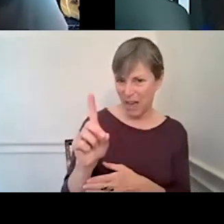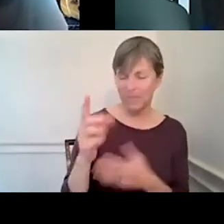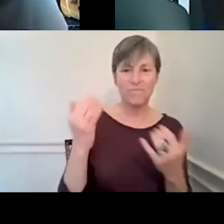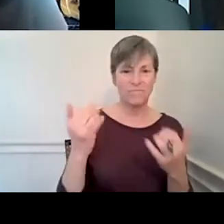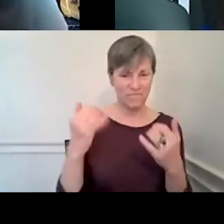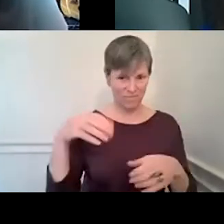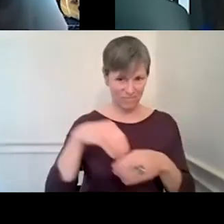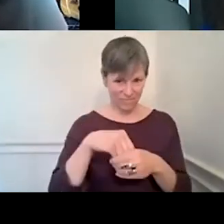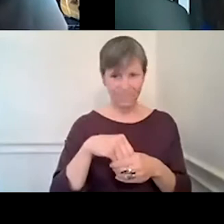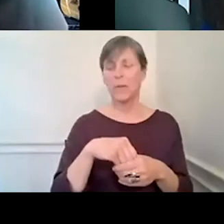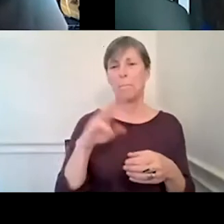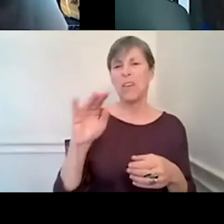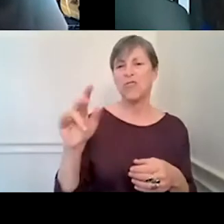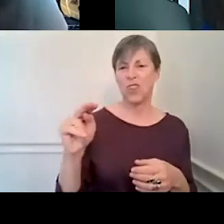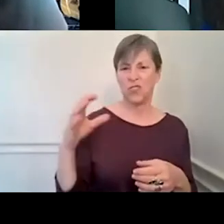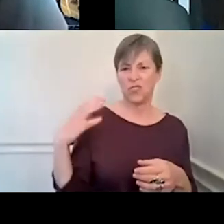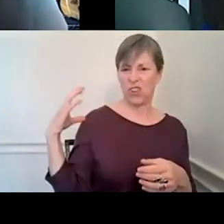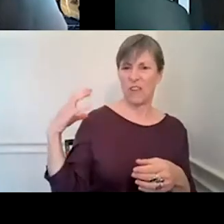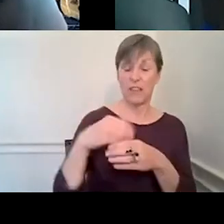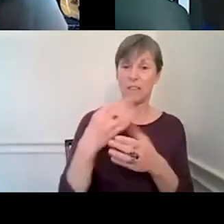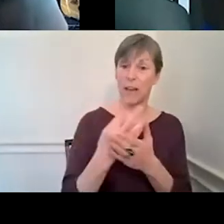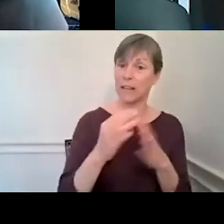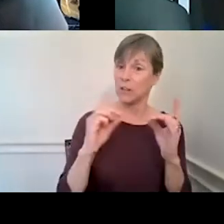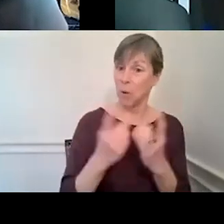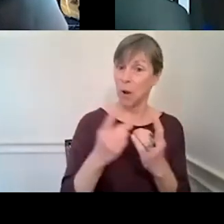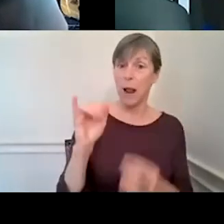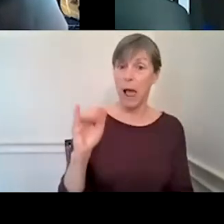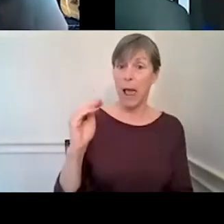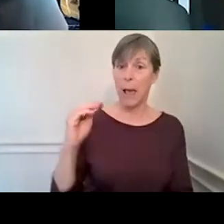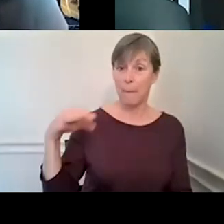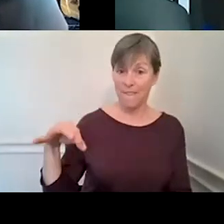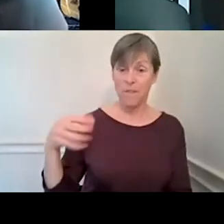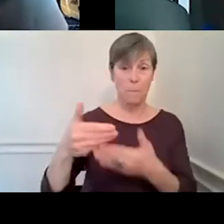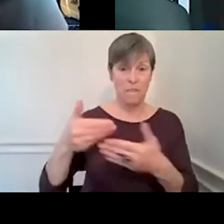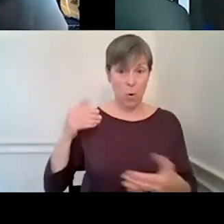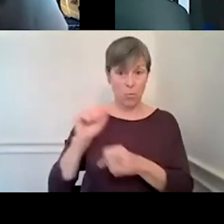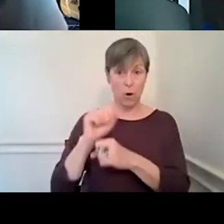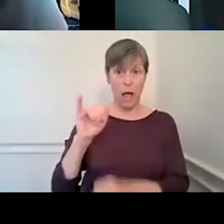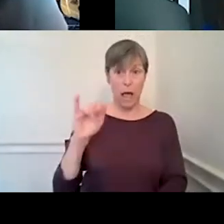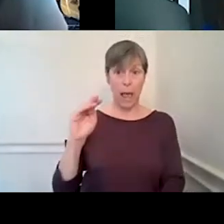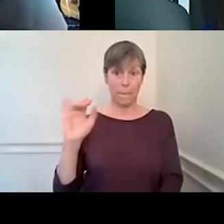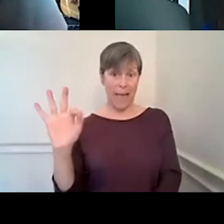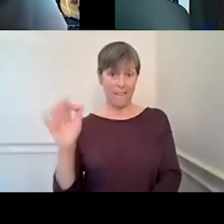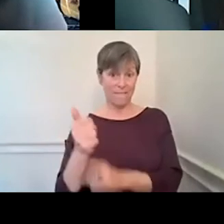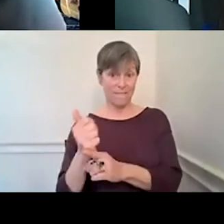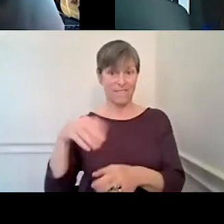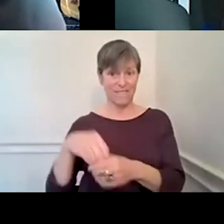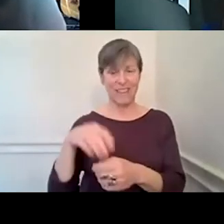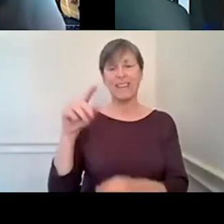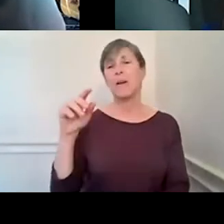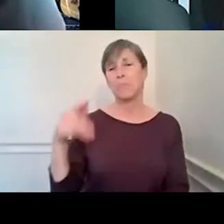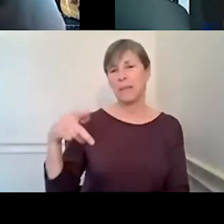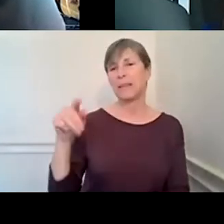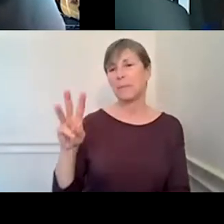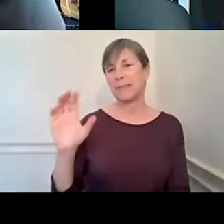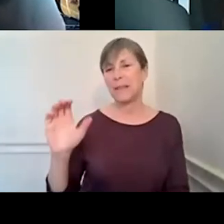Administrative Expenditures and Control in the Finance Department at the IMF. Prior to the IMF, Jeannie was an audit manager at PwC, PricewaterhouseCoopers